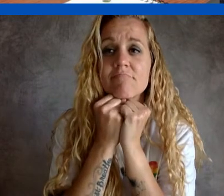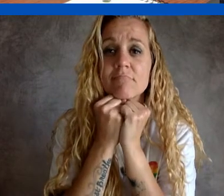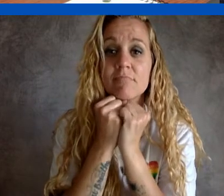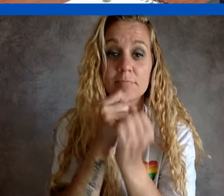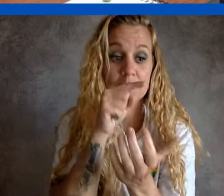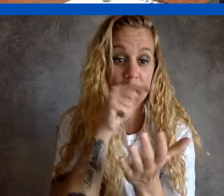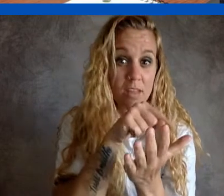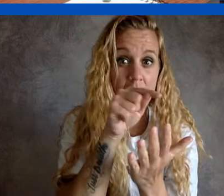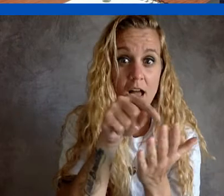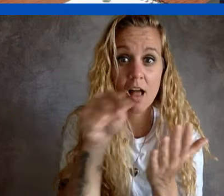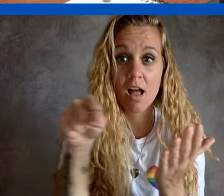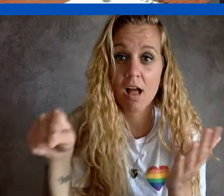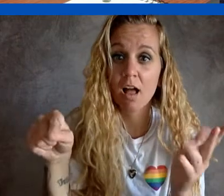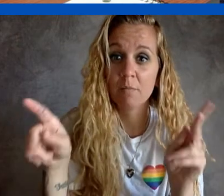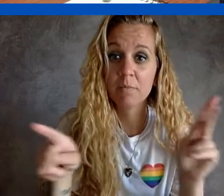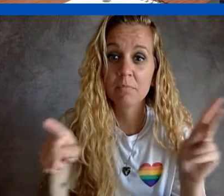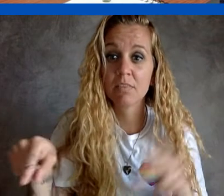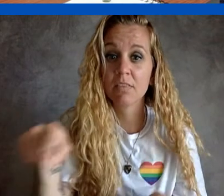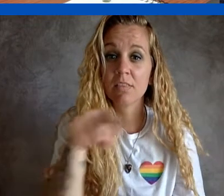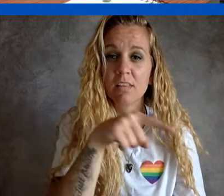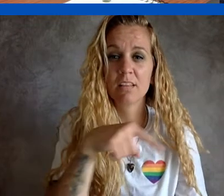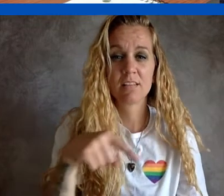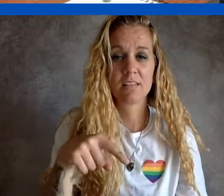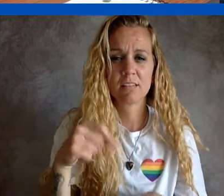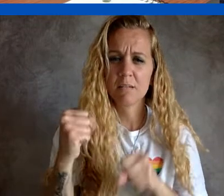world where we embrace